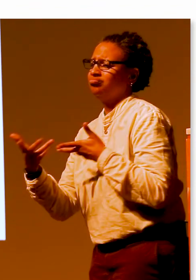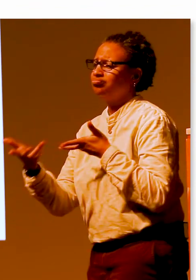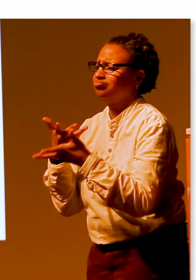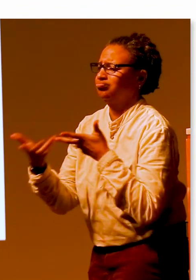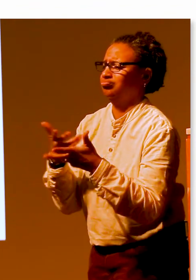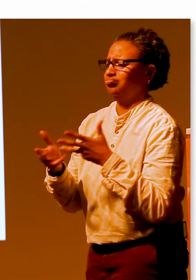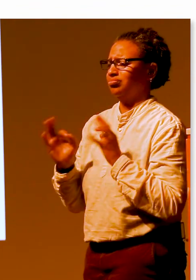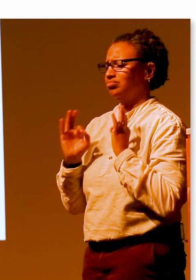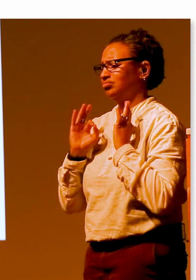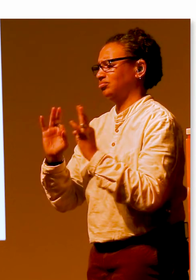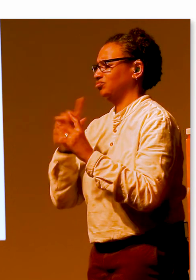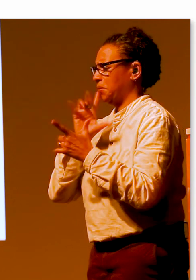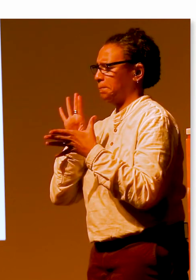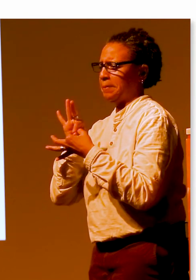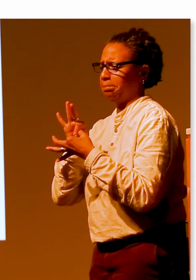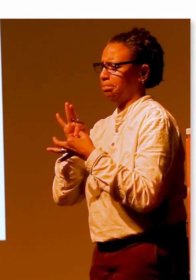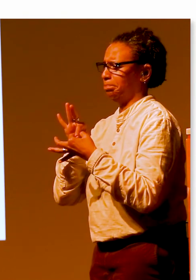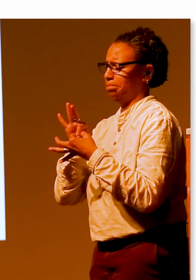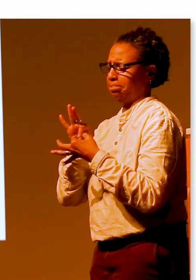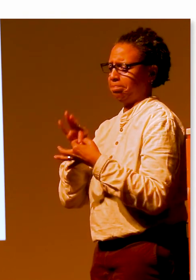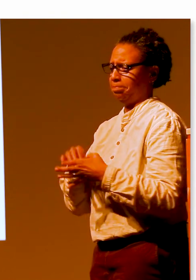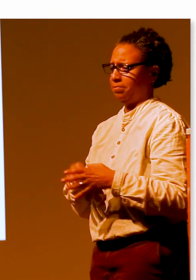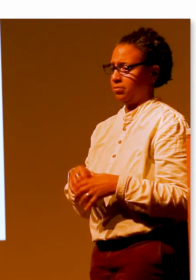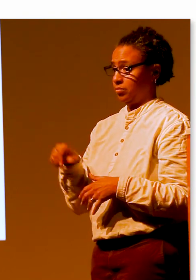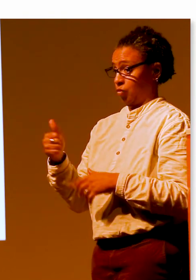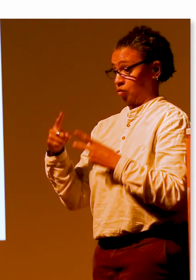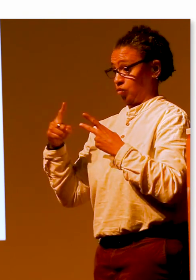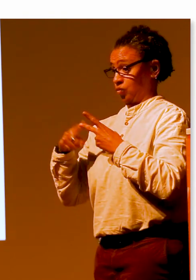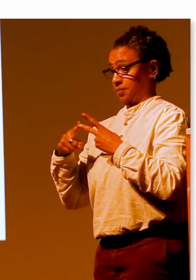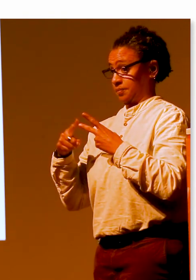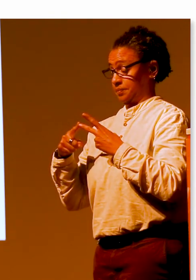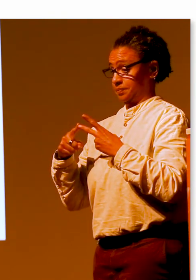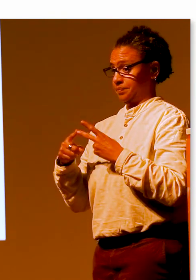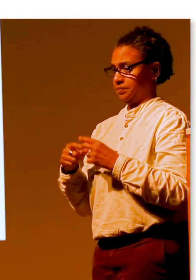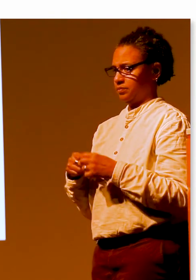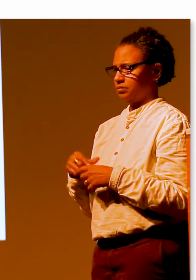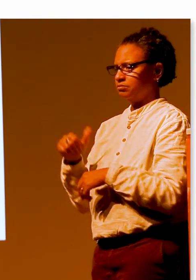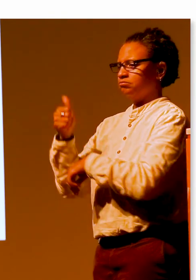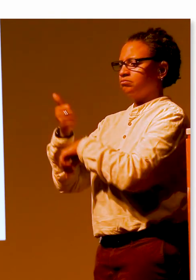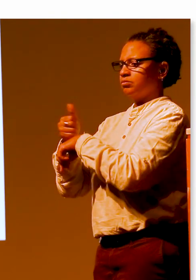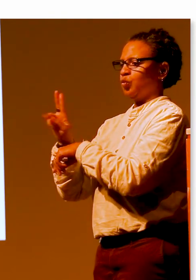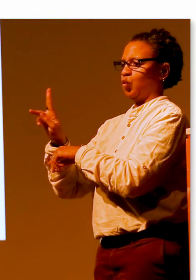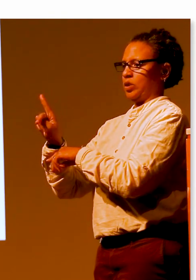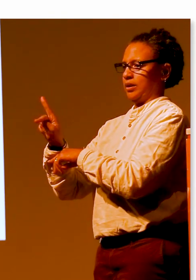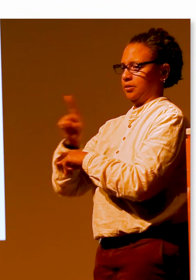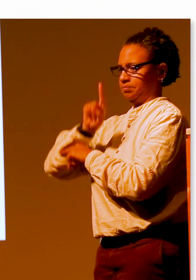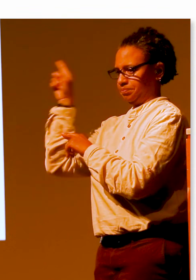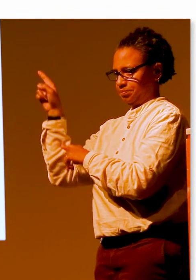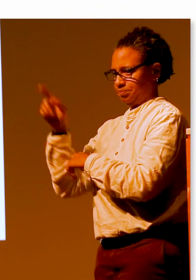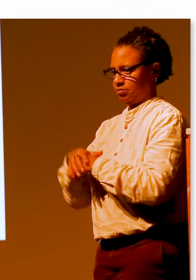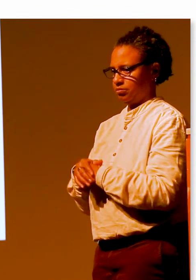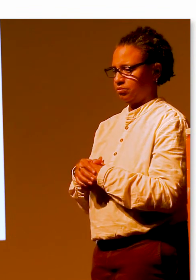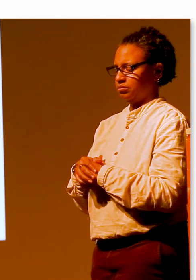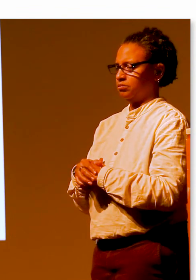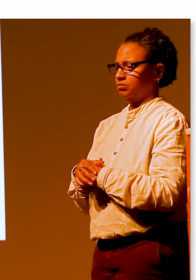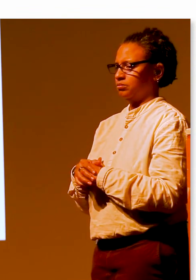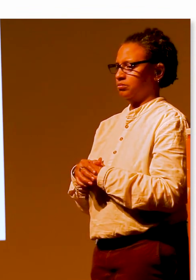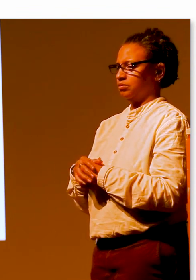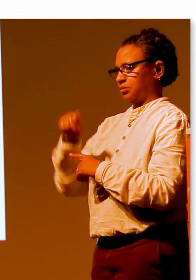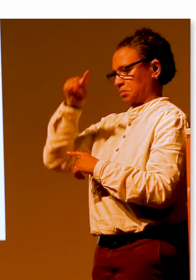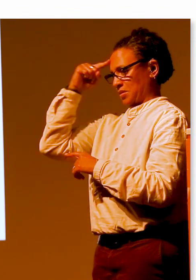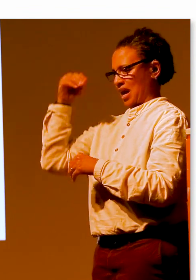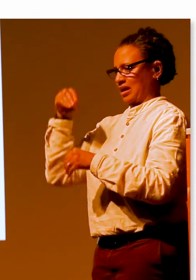of vein of publication, there's another project that's based in the UK called Black in the Day that does a similar thing, that's